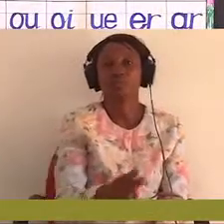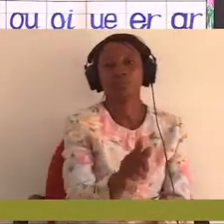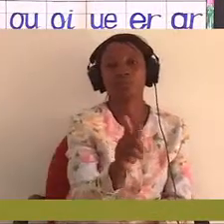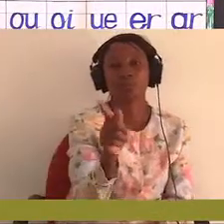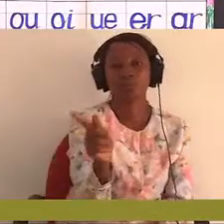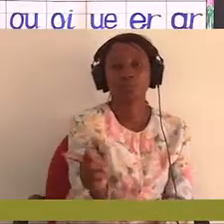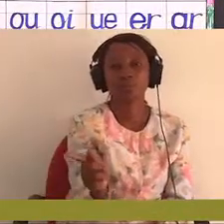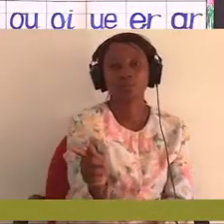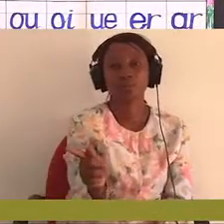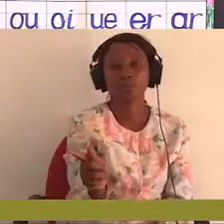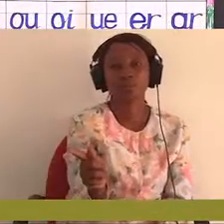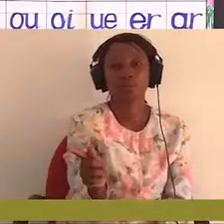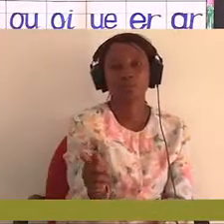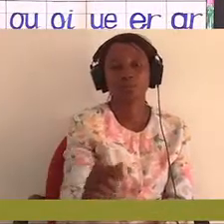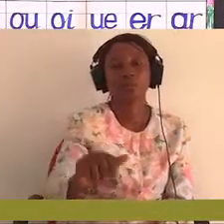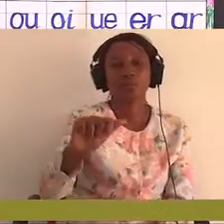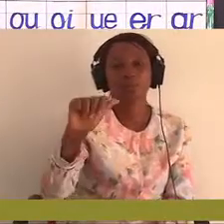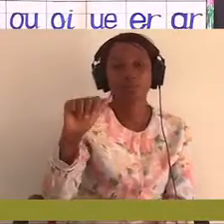Gap.